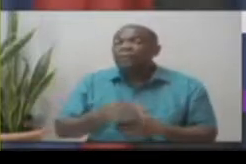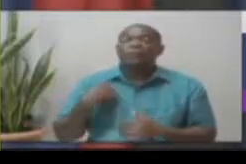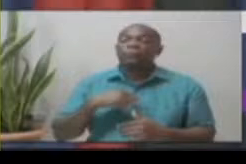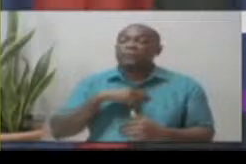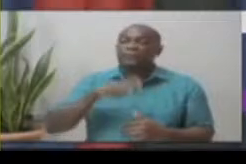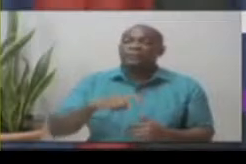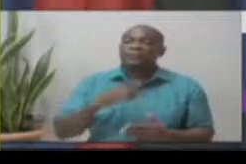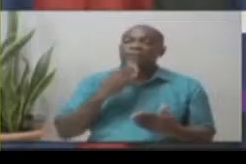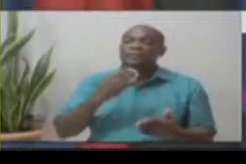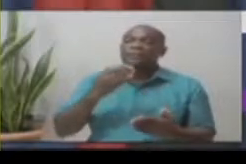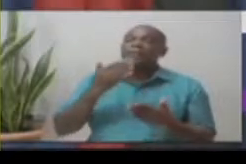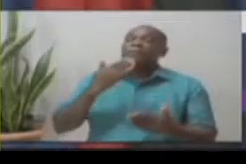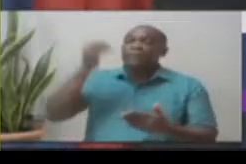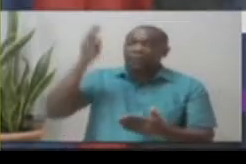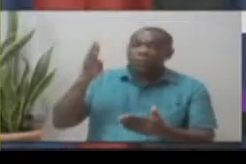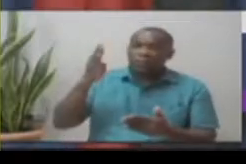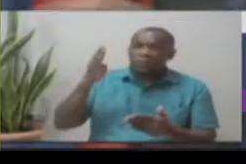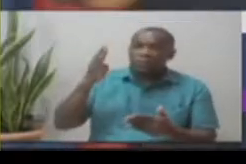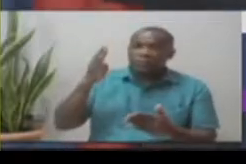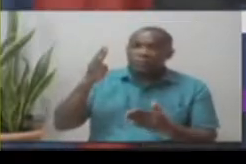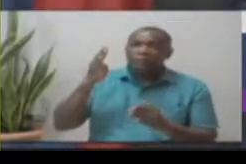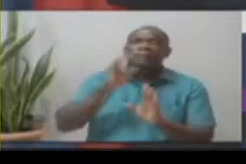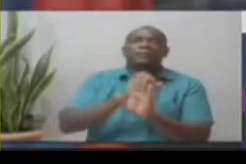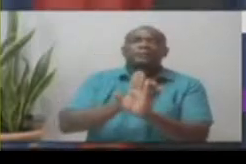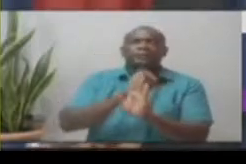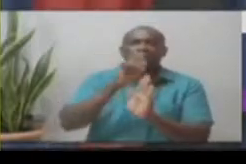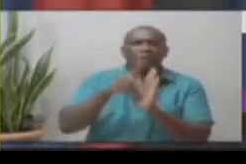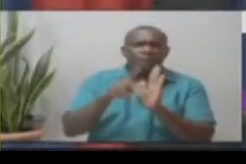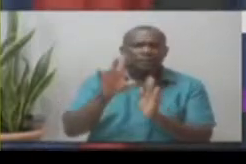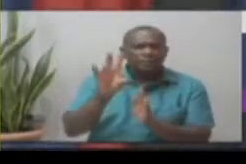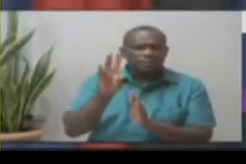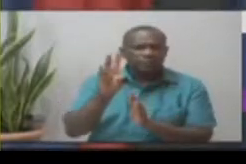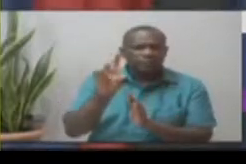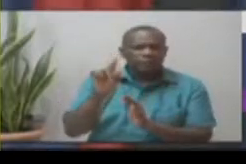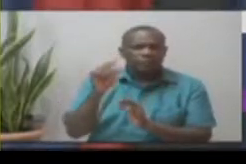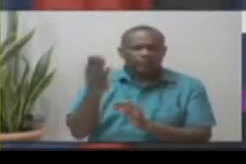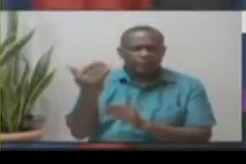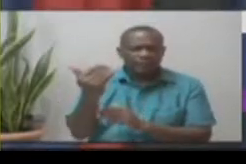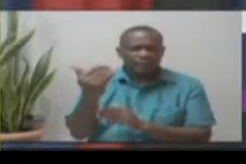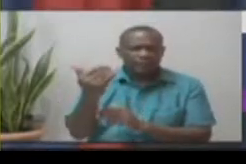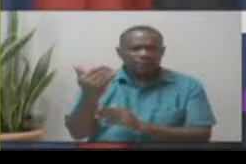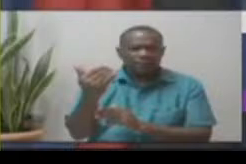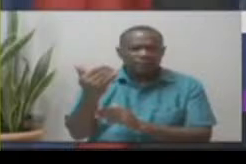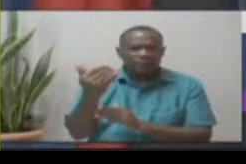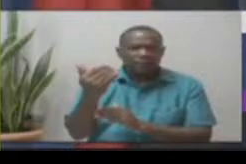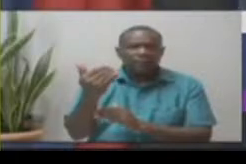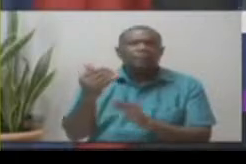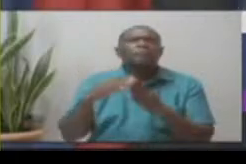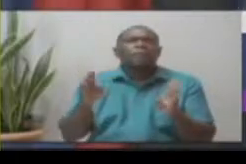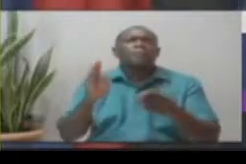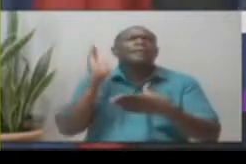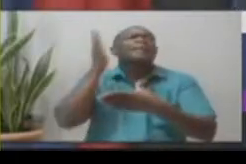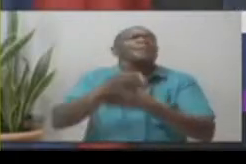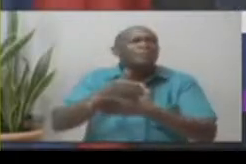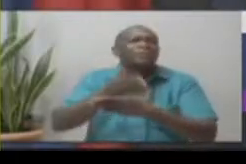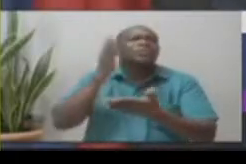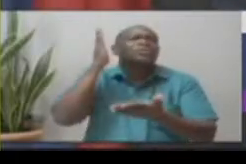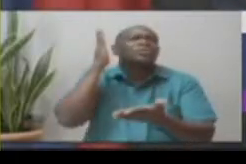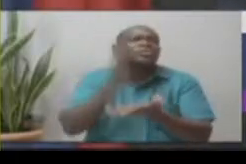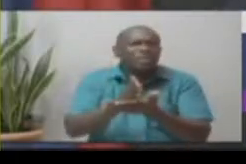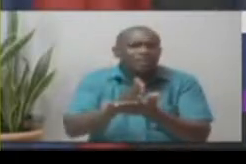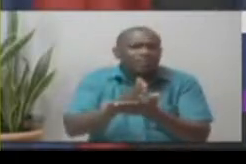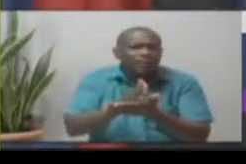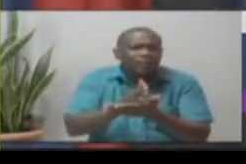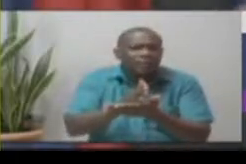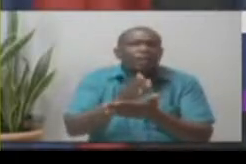on September 7, 2015, the public intervened to stop what I just mentioned